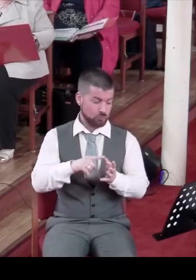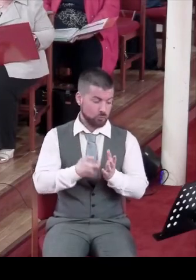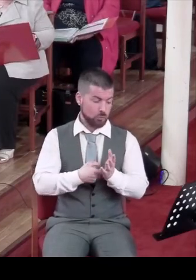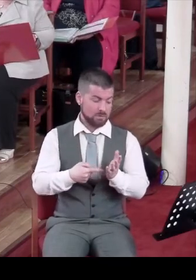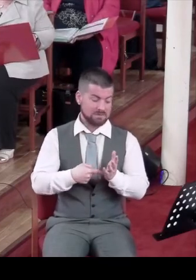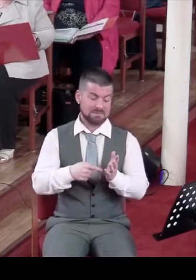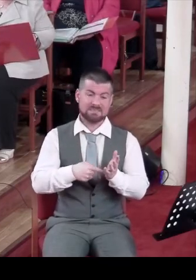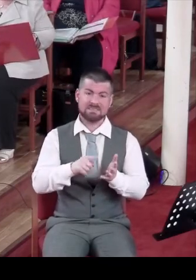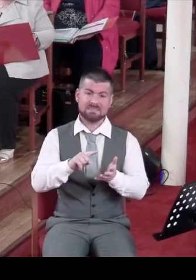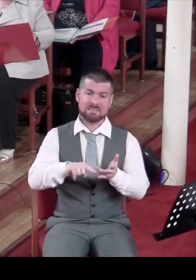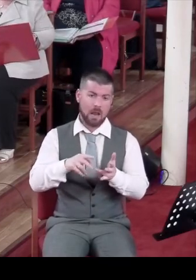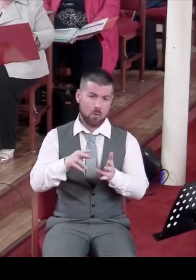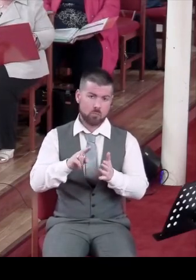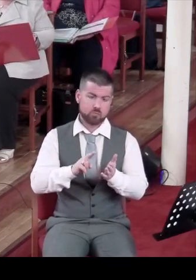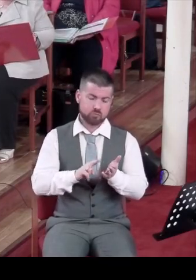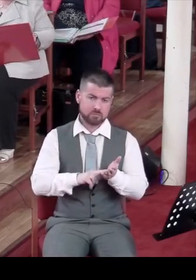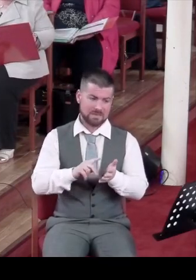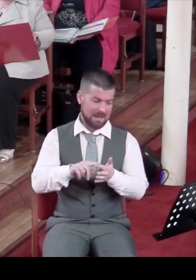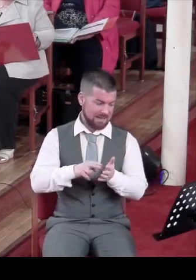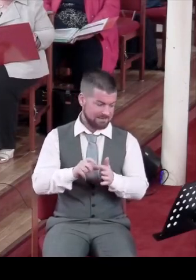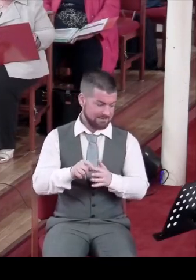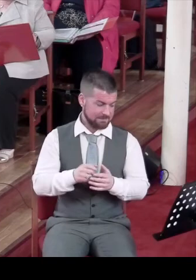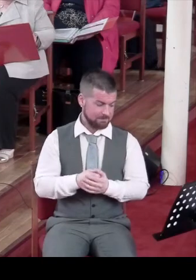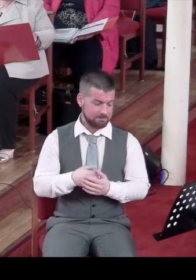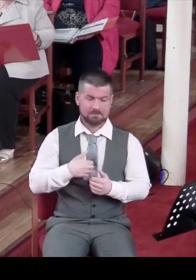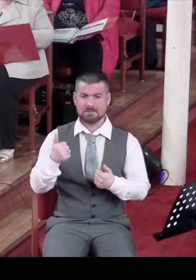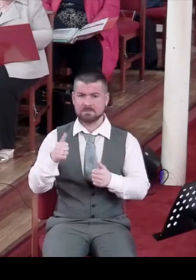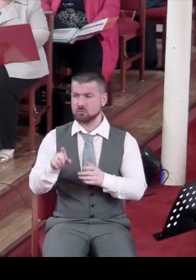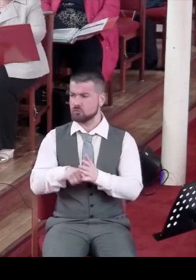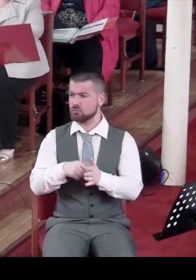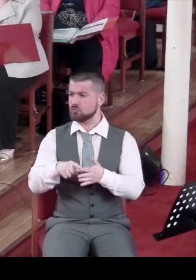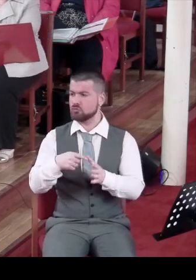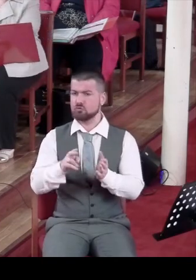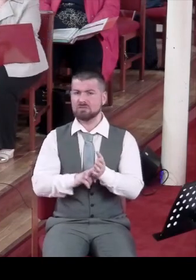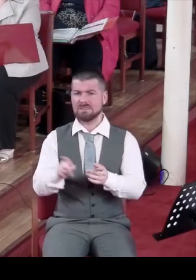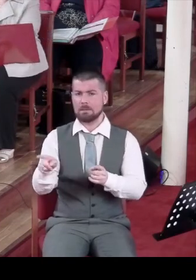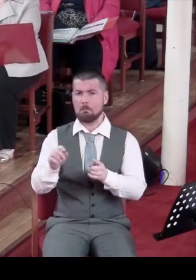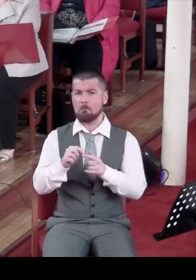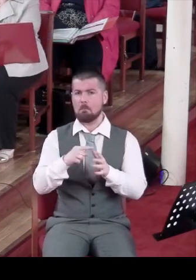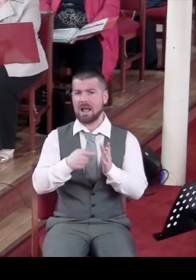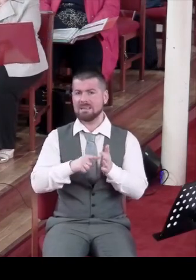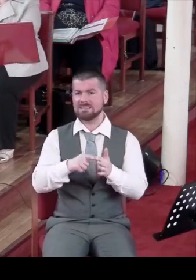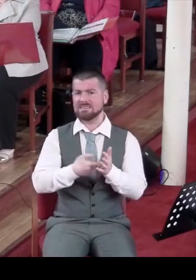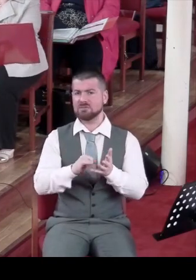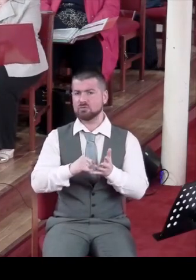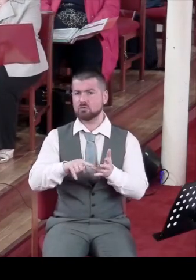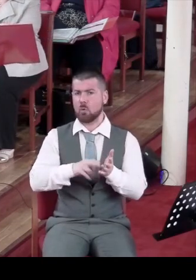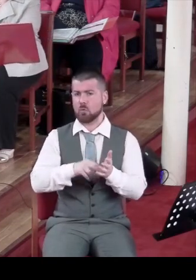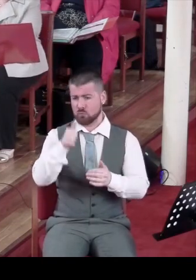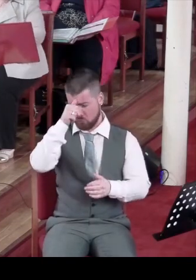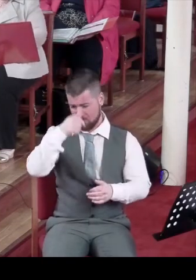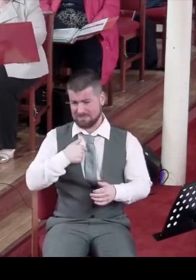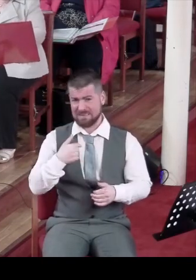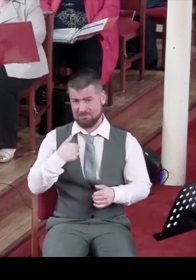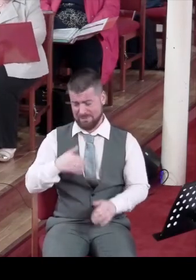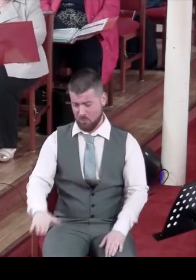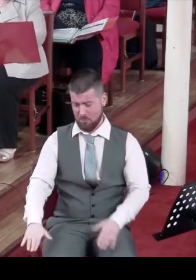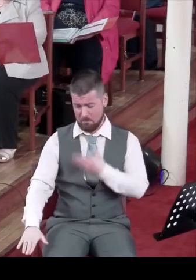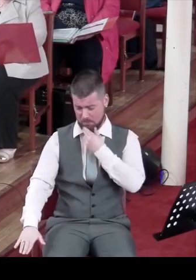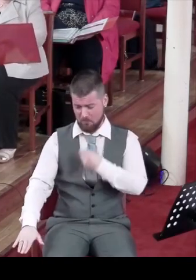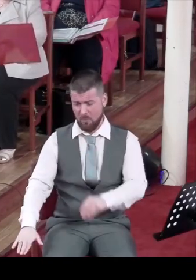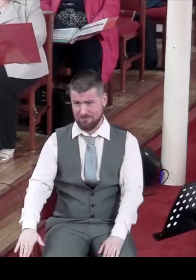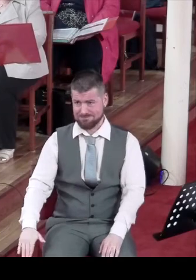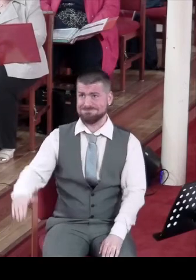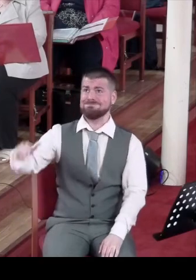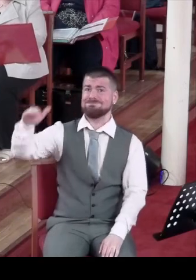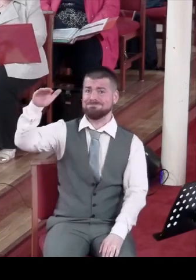Jean Patterson, who I said earlier on has known me from when I was a wee boy, and she still comes to this kirk, that's amazing, isn't it? That's a work of